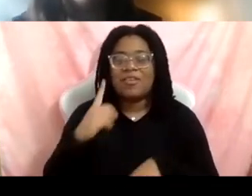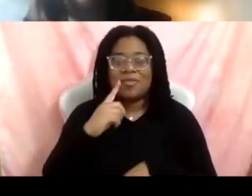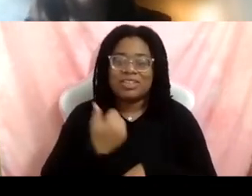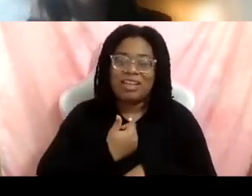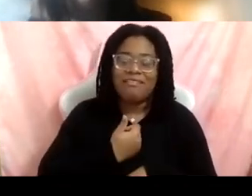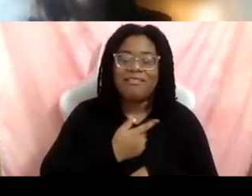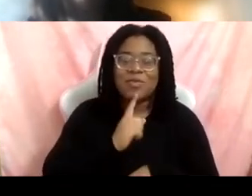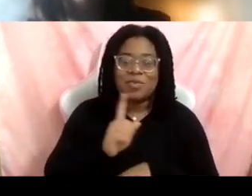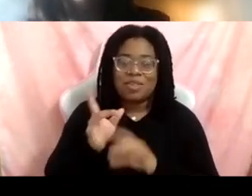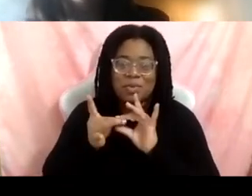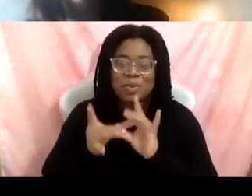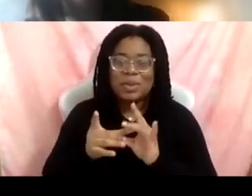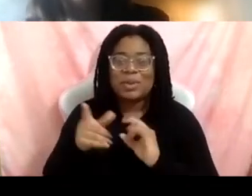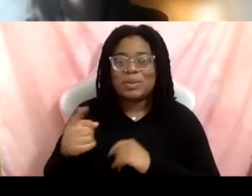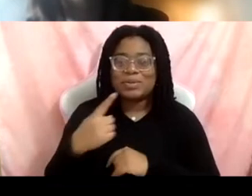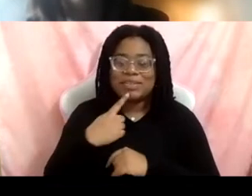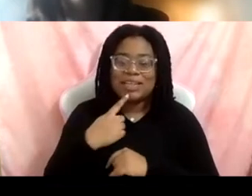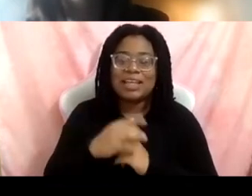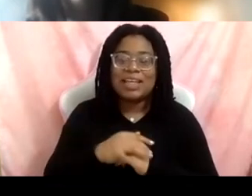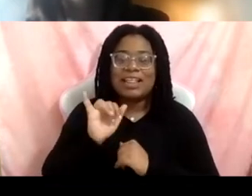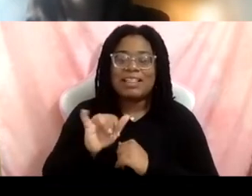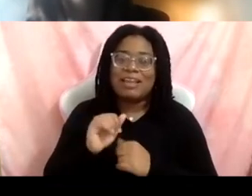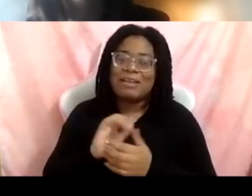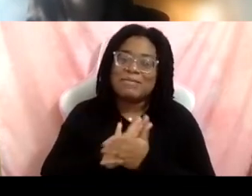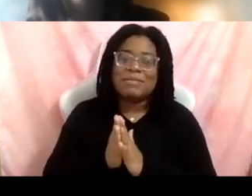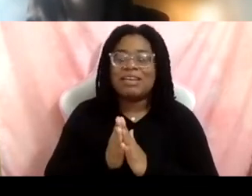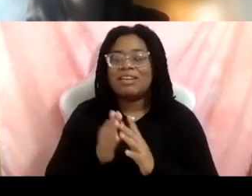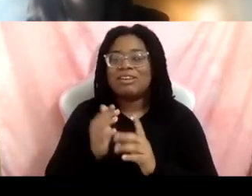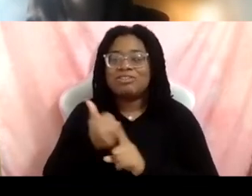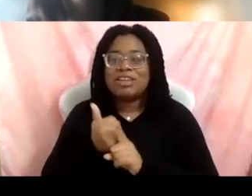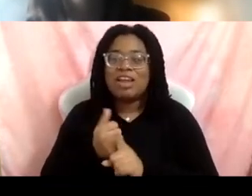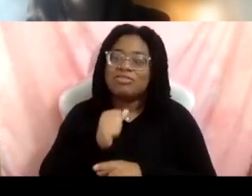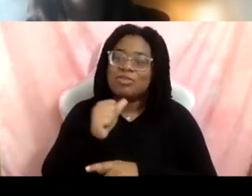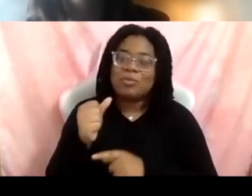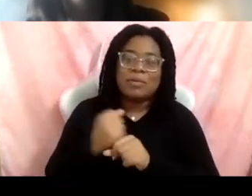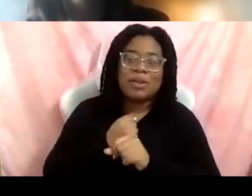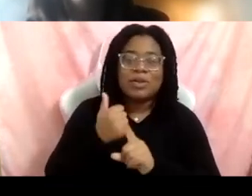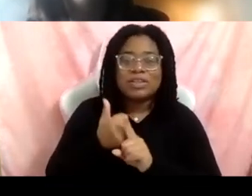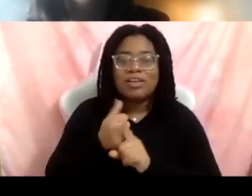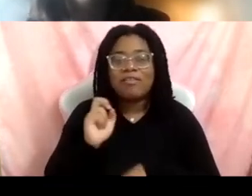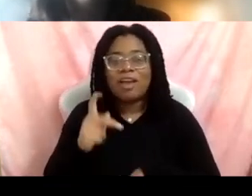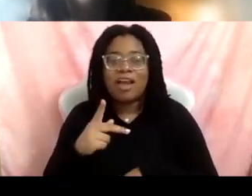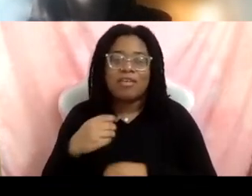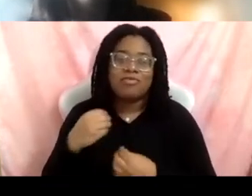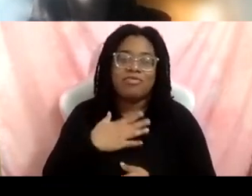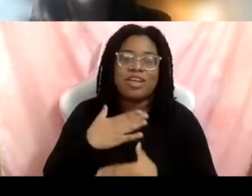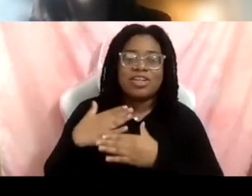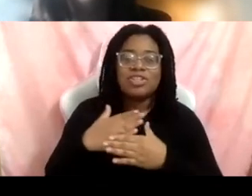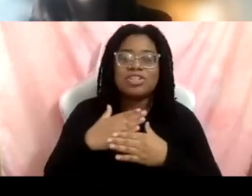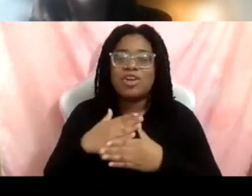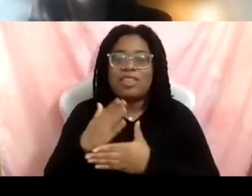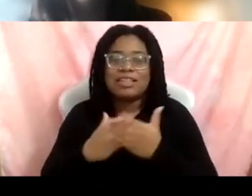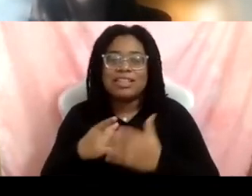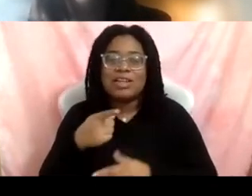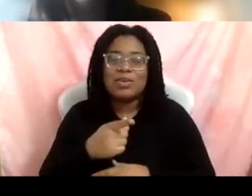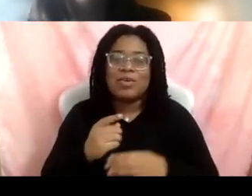totally relate to what Faith is saying about like you're beating yourself up, or like, you know, you're afraid to share, you know, this side of you because it's so vulnerable.